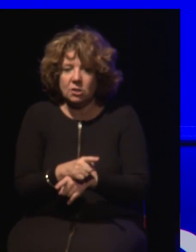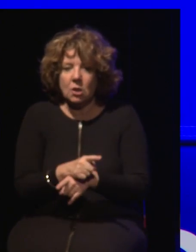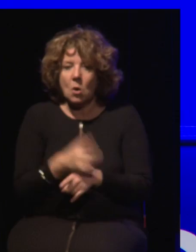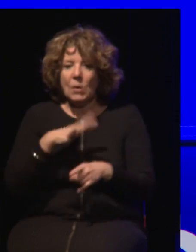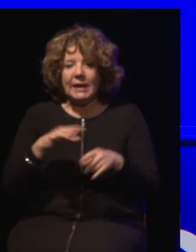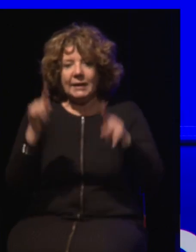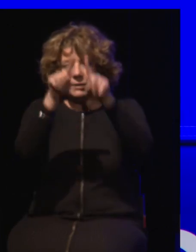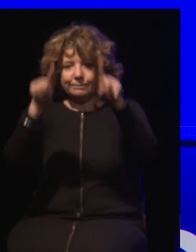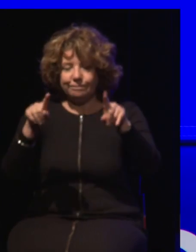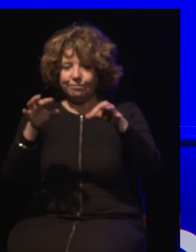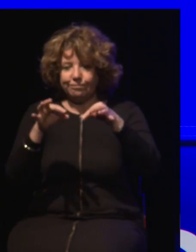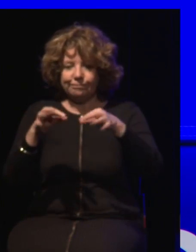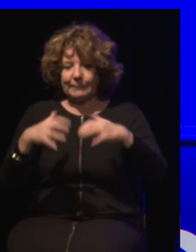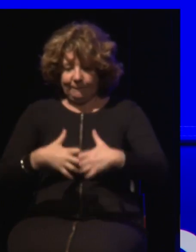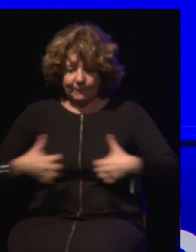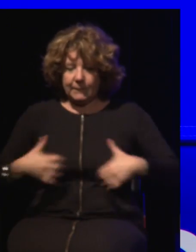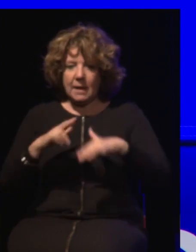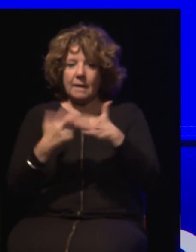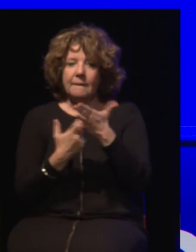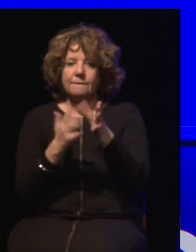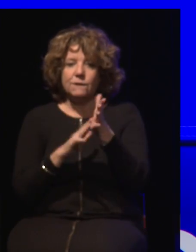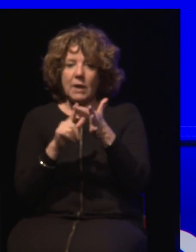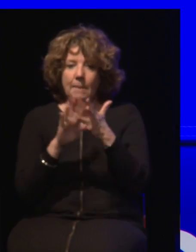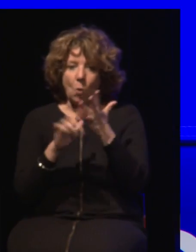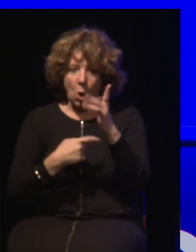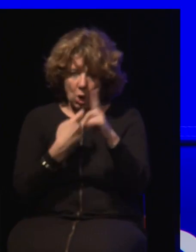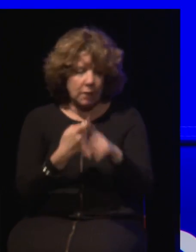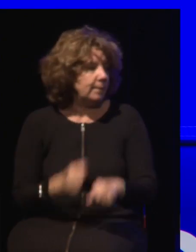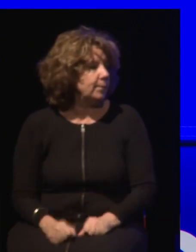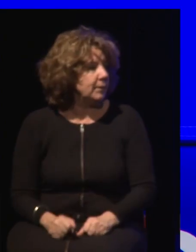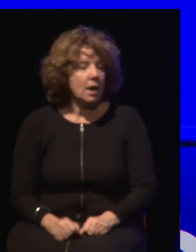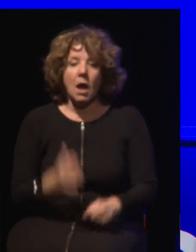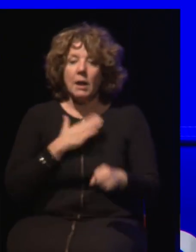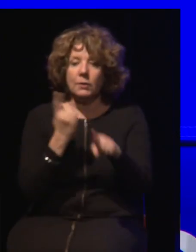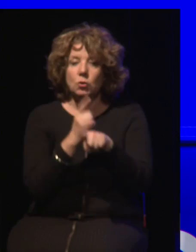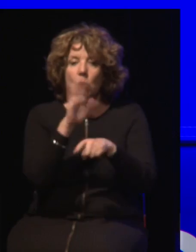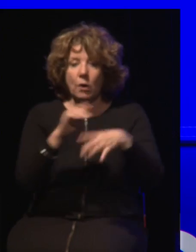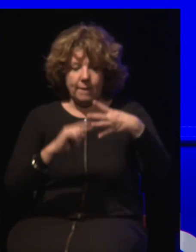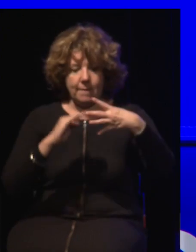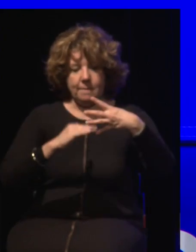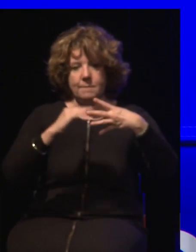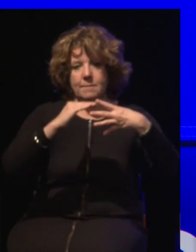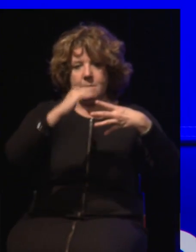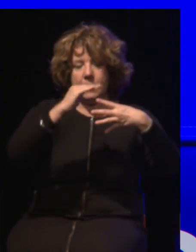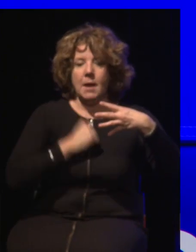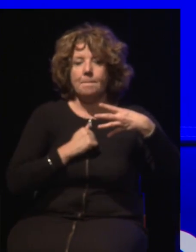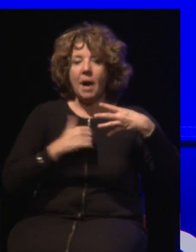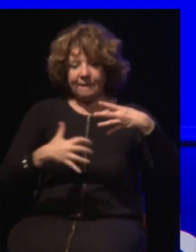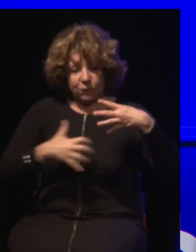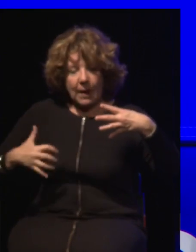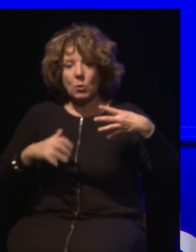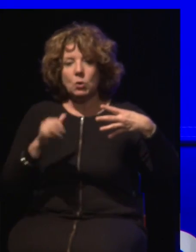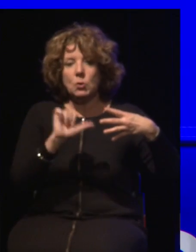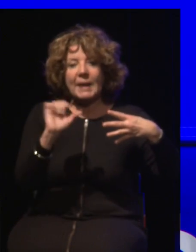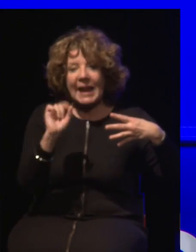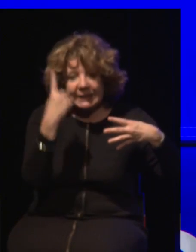I'd like to share the 4 orders of gamification, my framework to better understand, implement, and evaluate